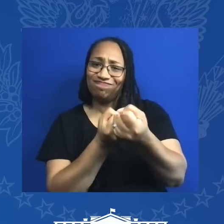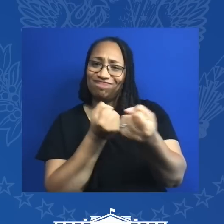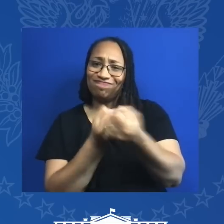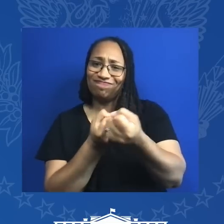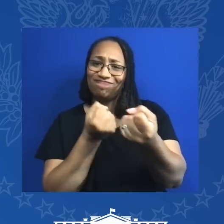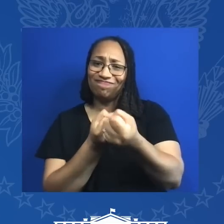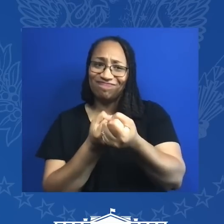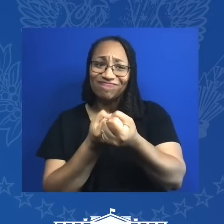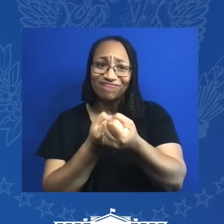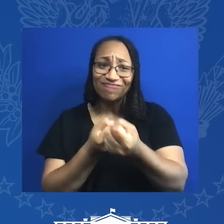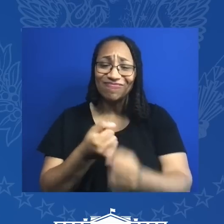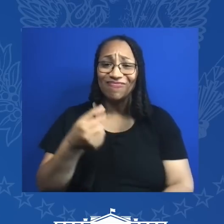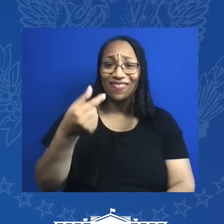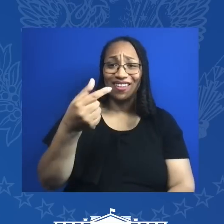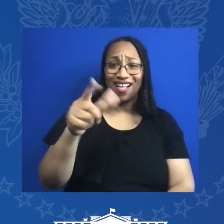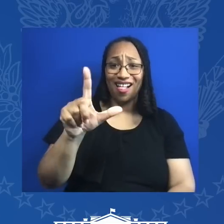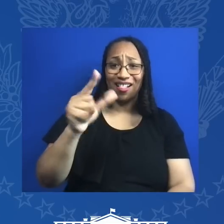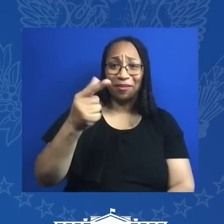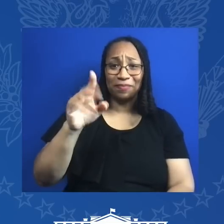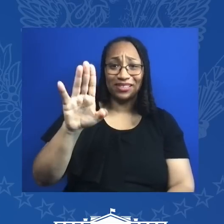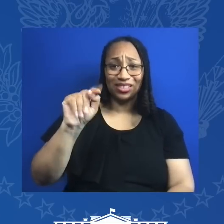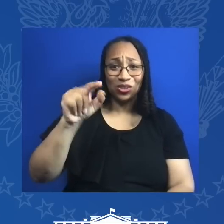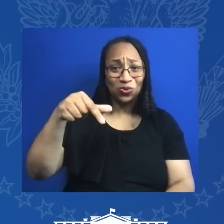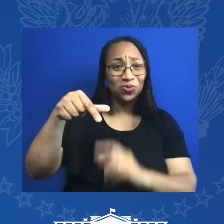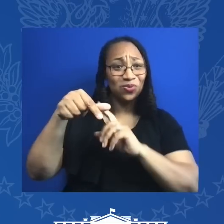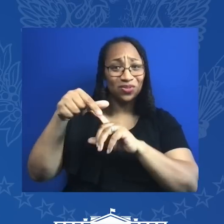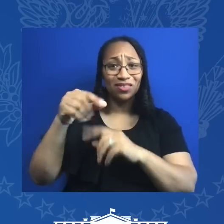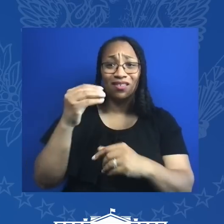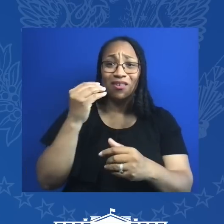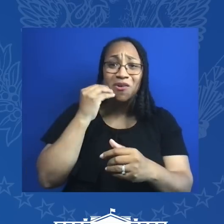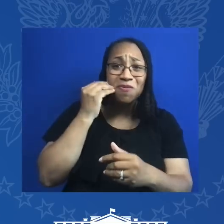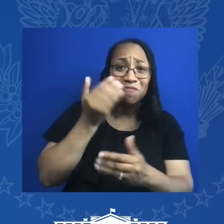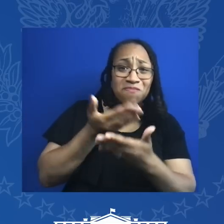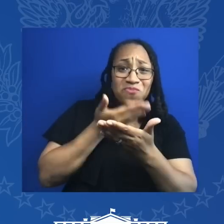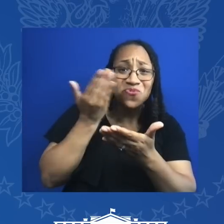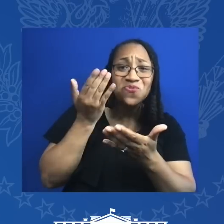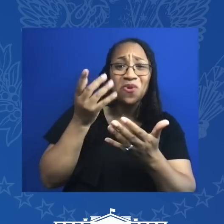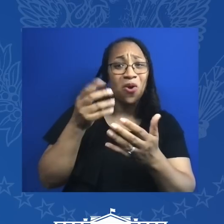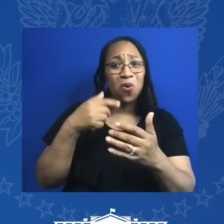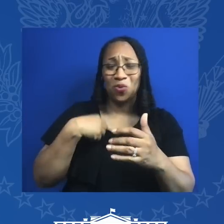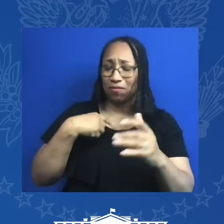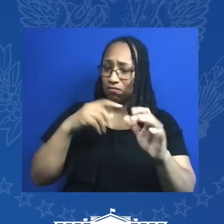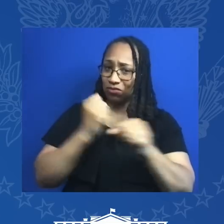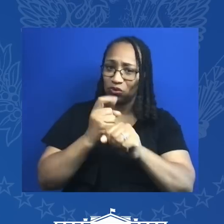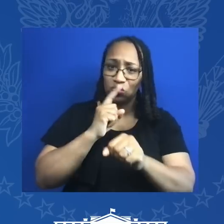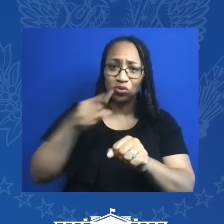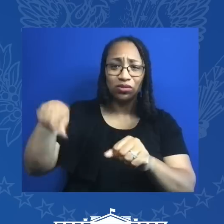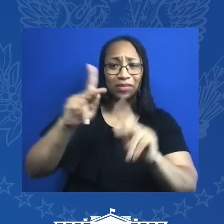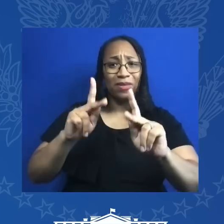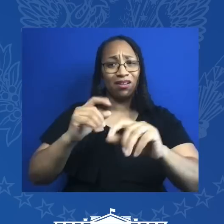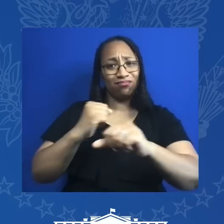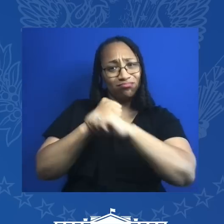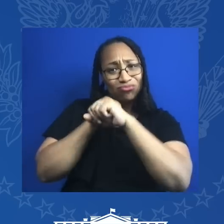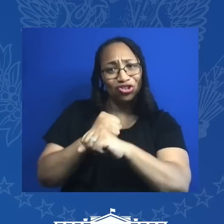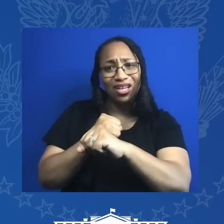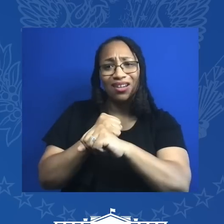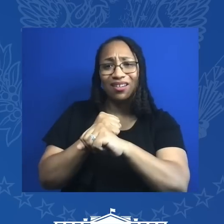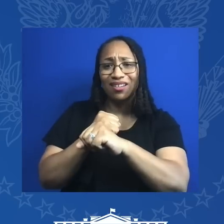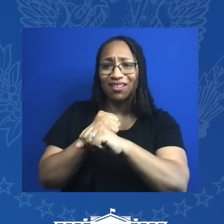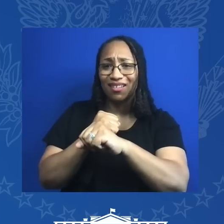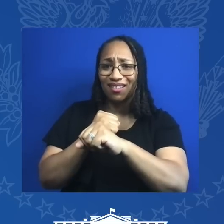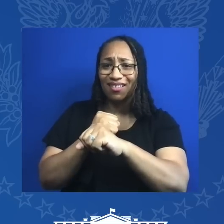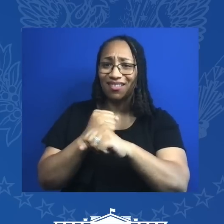regulations requiring states to protect LGBTQ kids in foster care. And so much